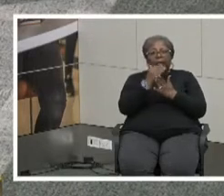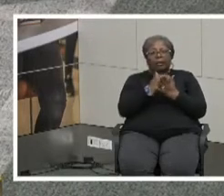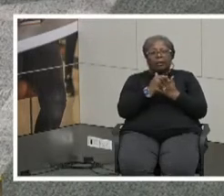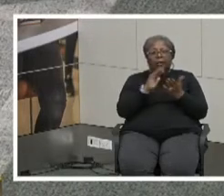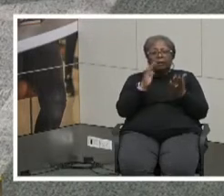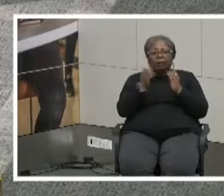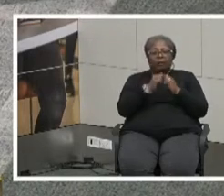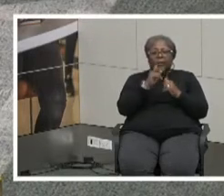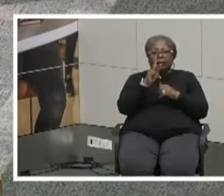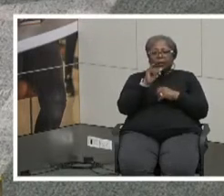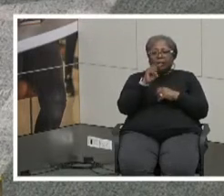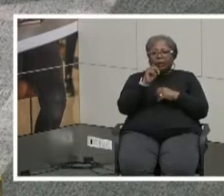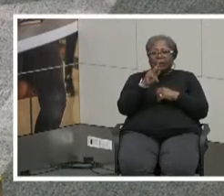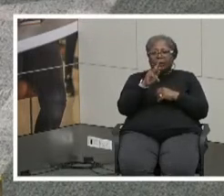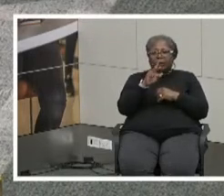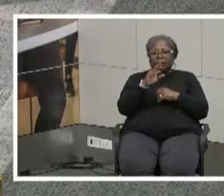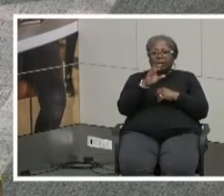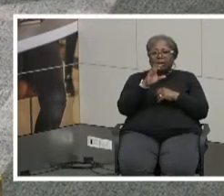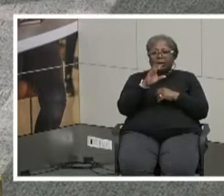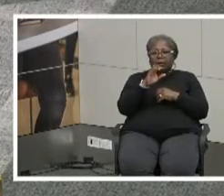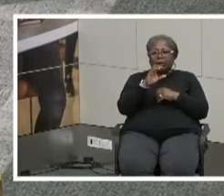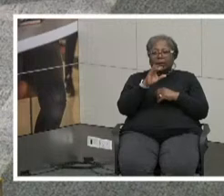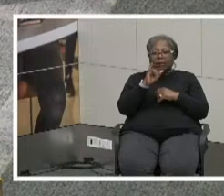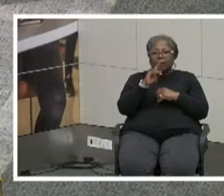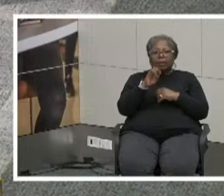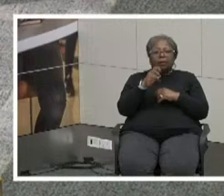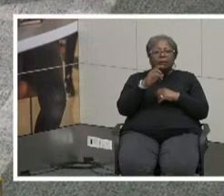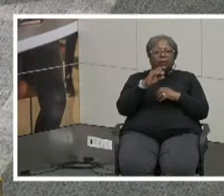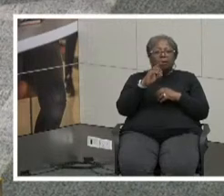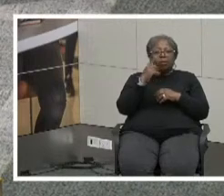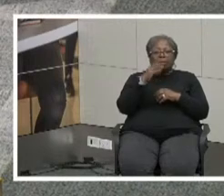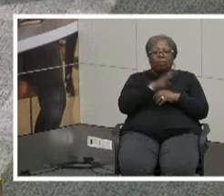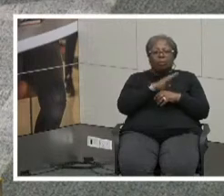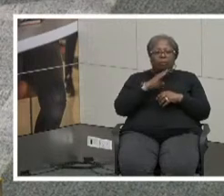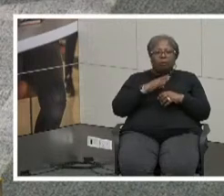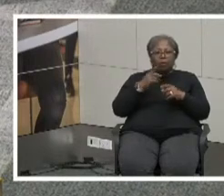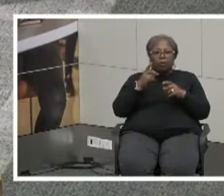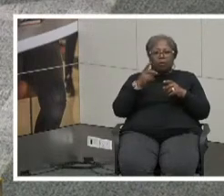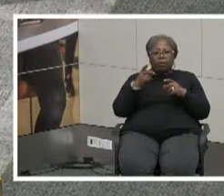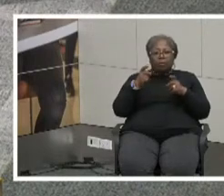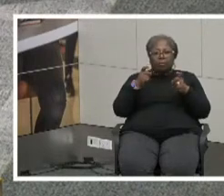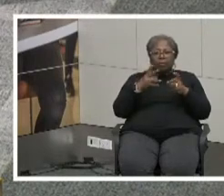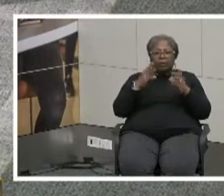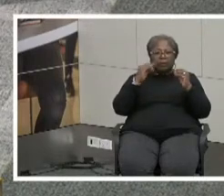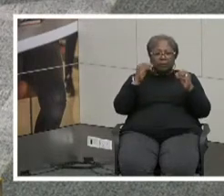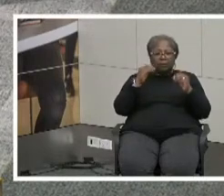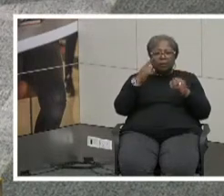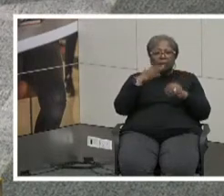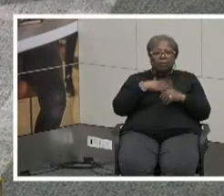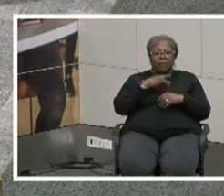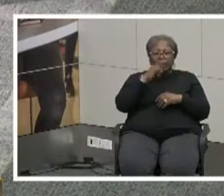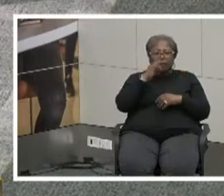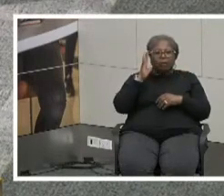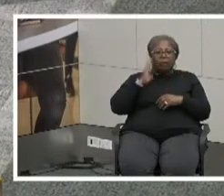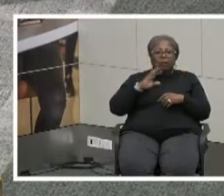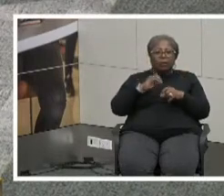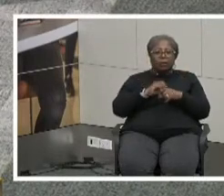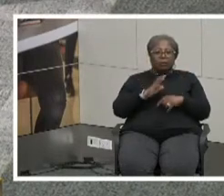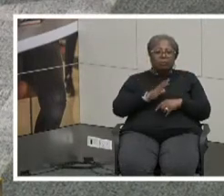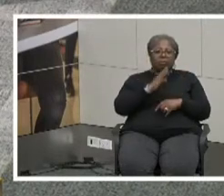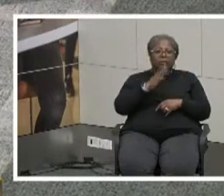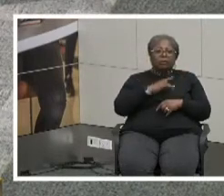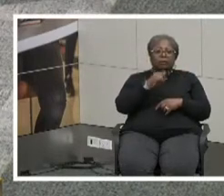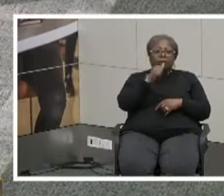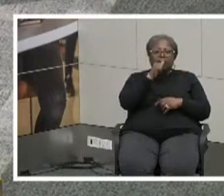concade an elite private school where one of the board of managers teaches my kids were once in an elite private